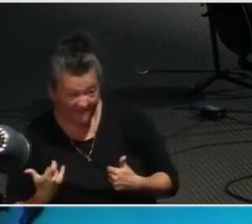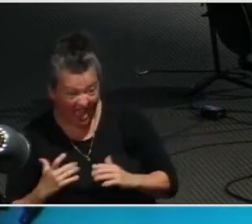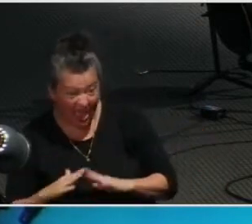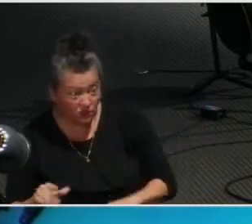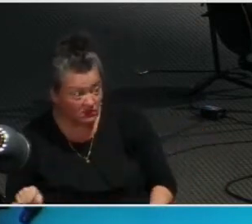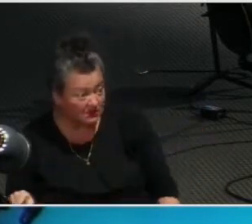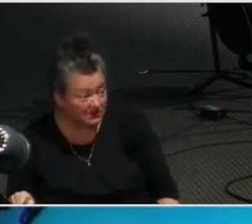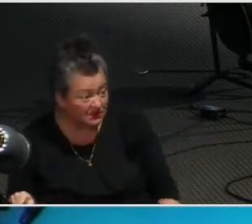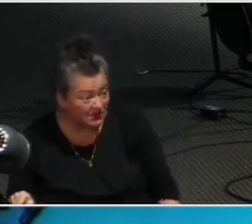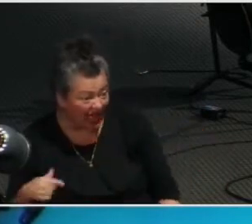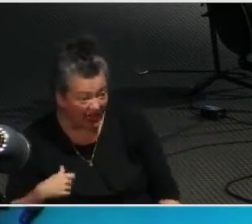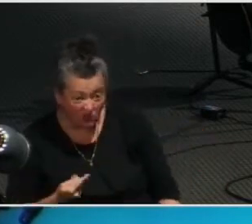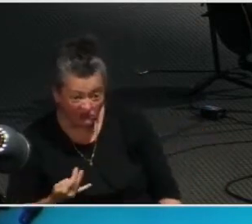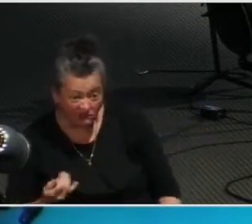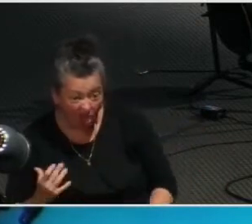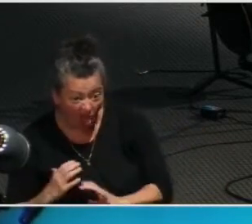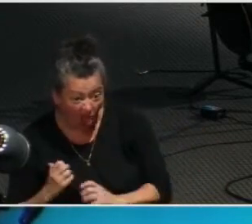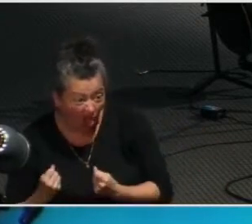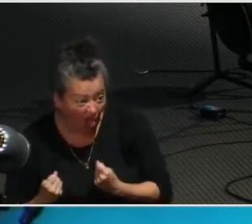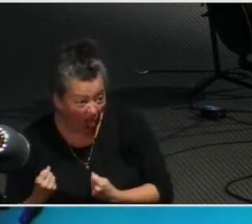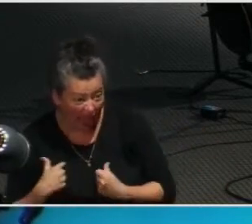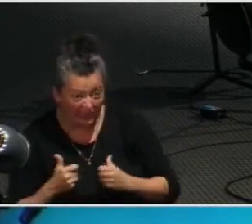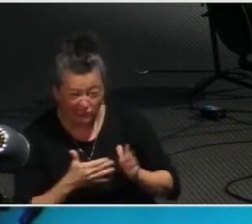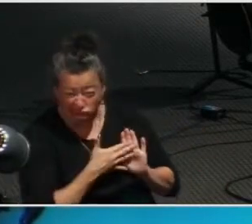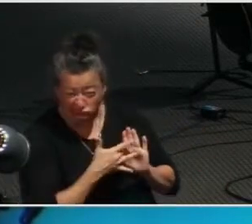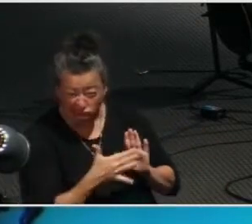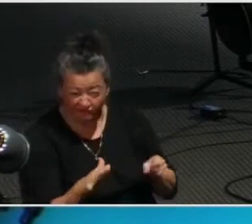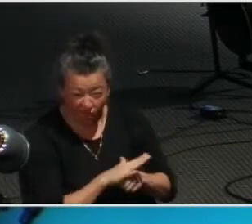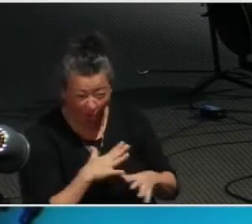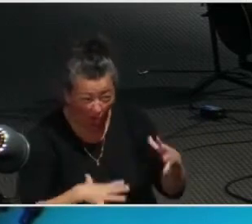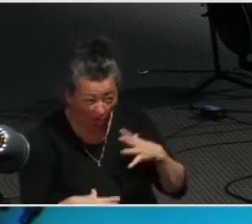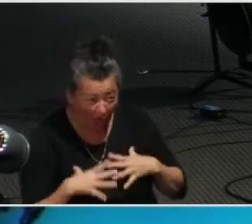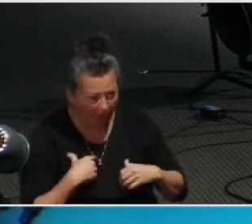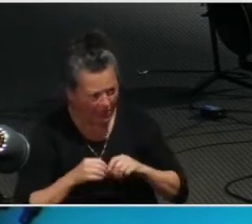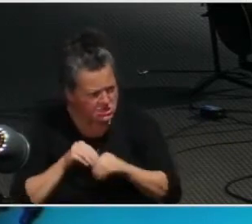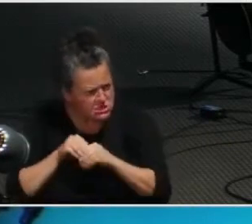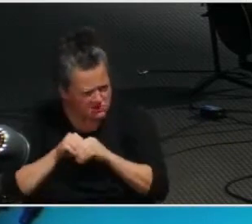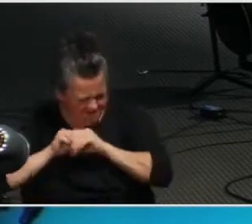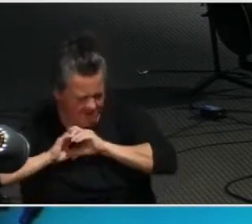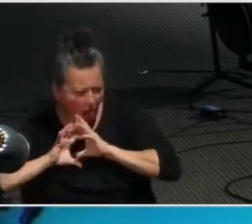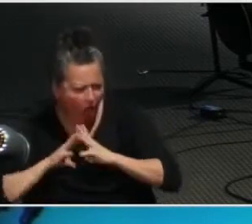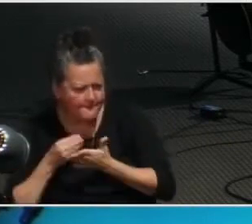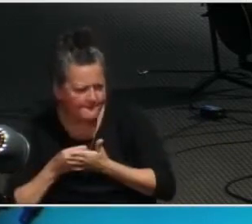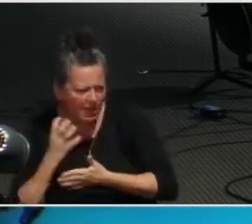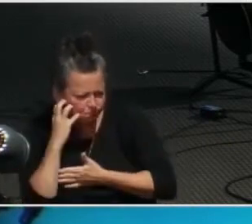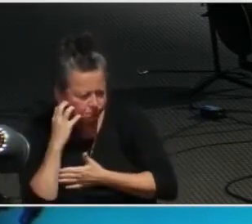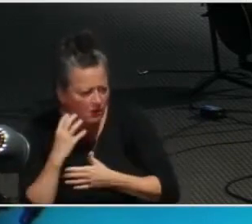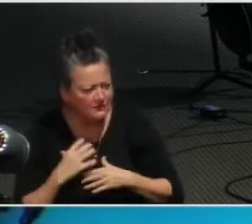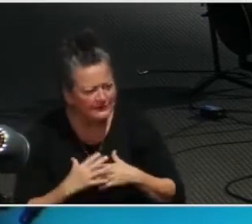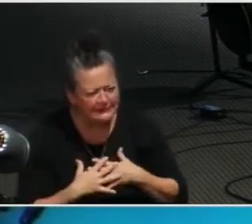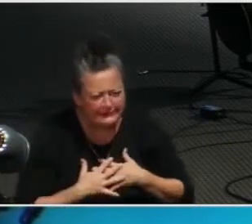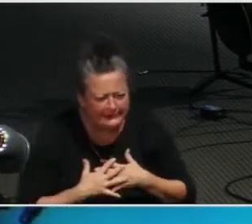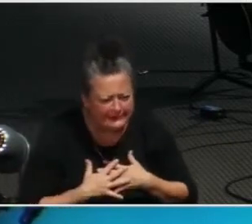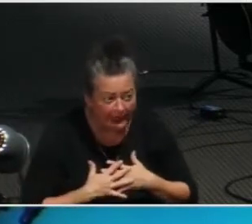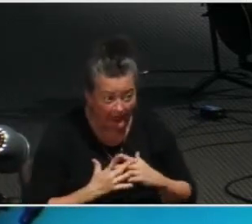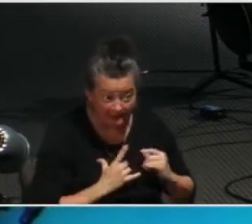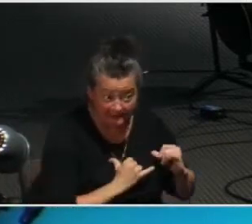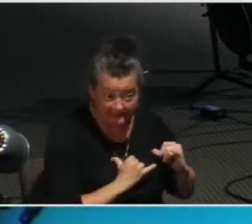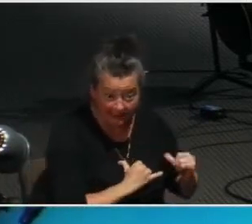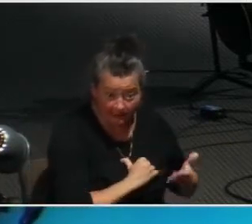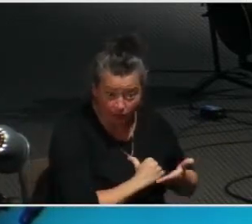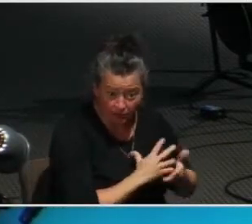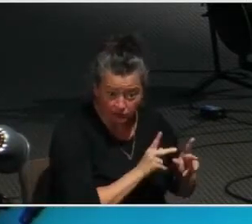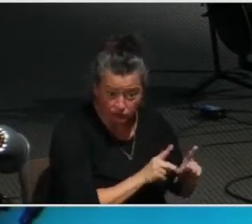then we act in a way that is pleasing to the Lord. Some of you need strength to pursue justice in